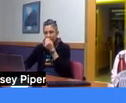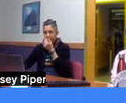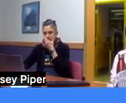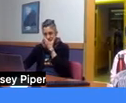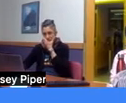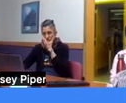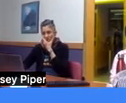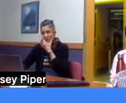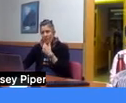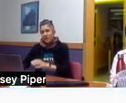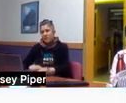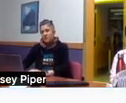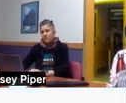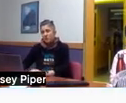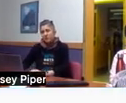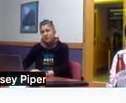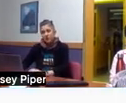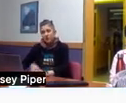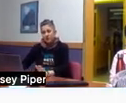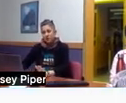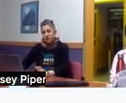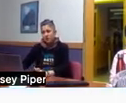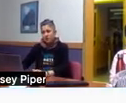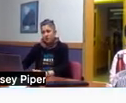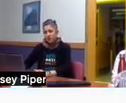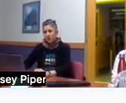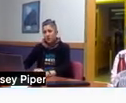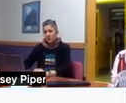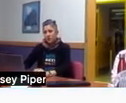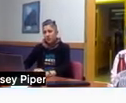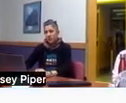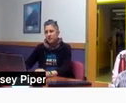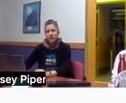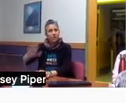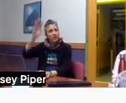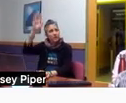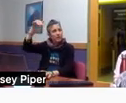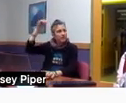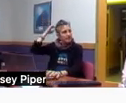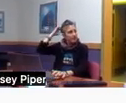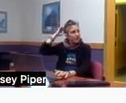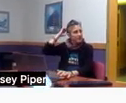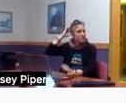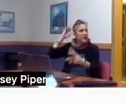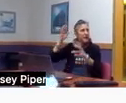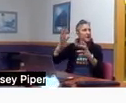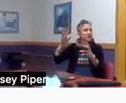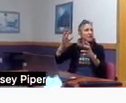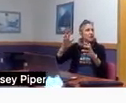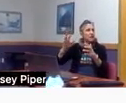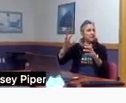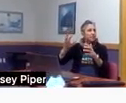Next slide. So re-traumatization. And I just kind of put in a little list of things that